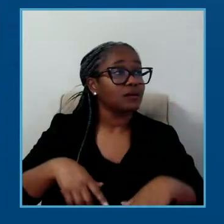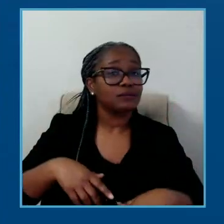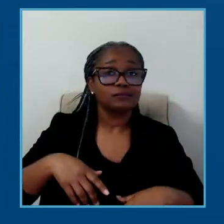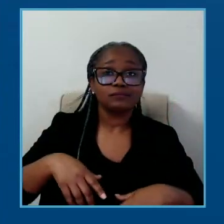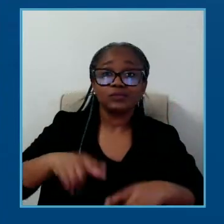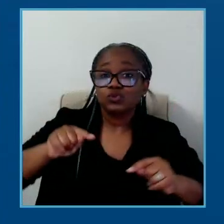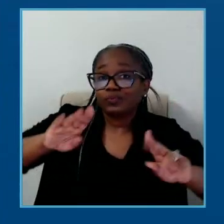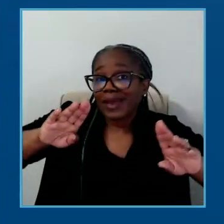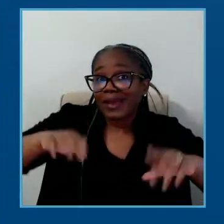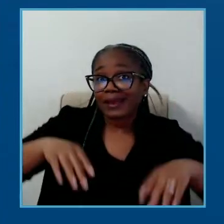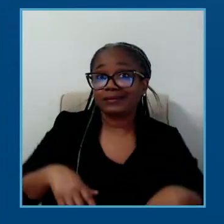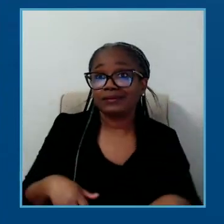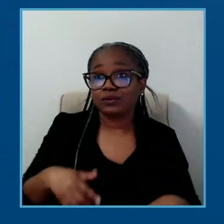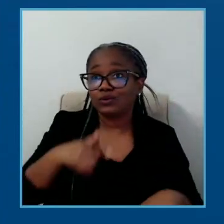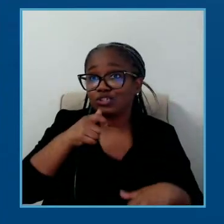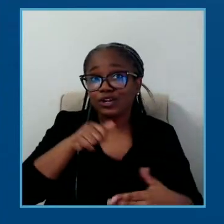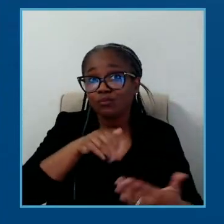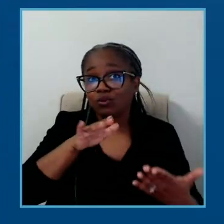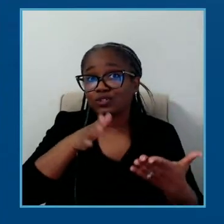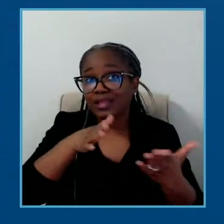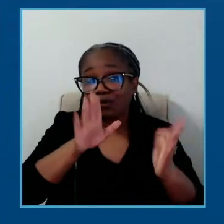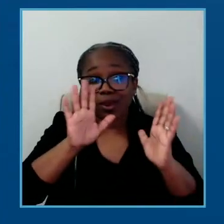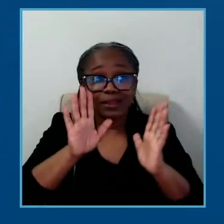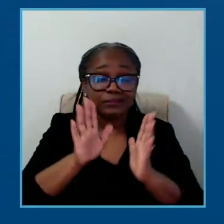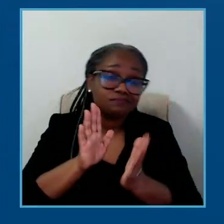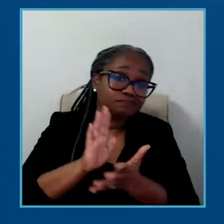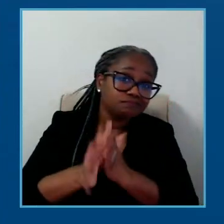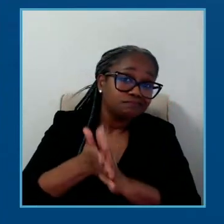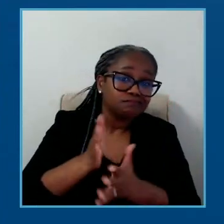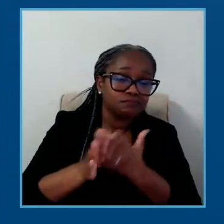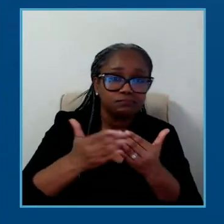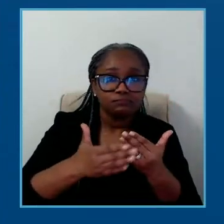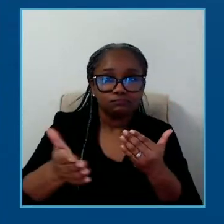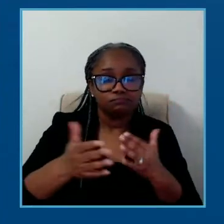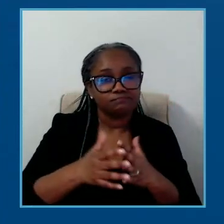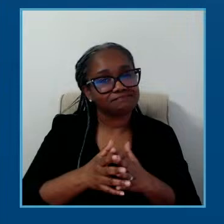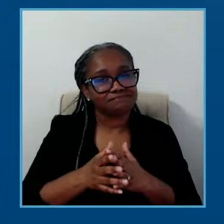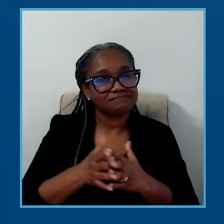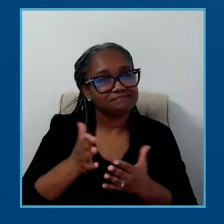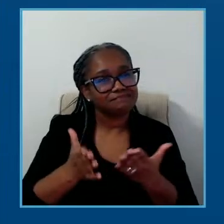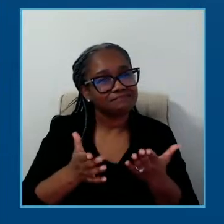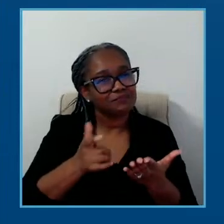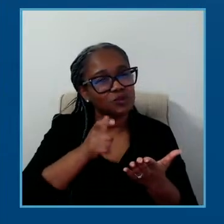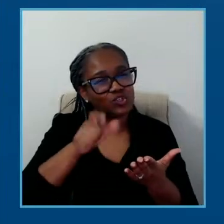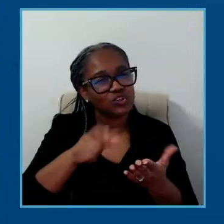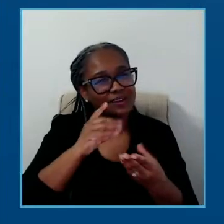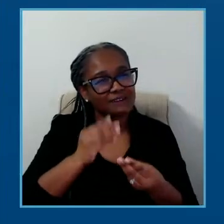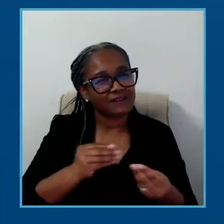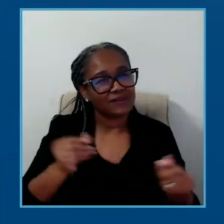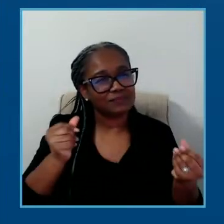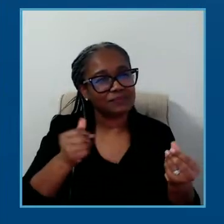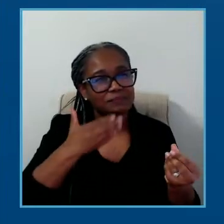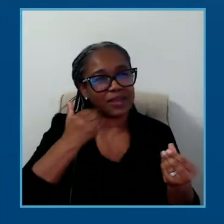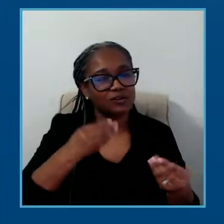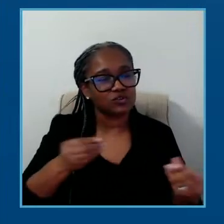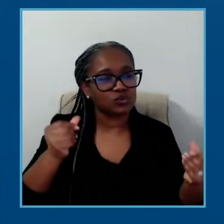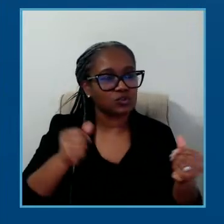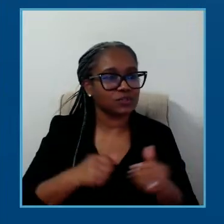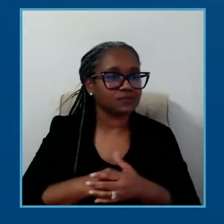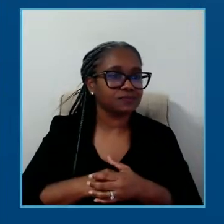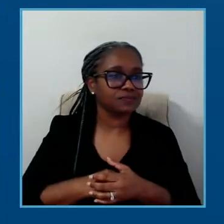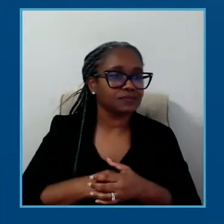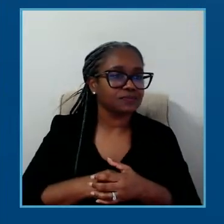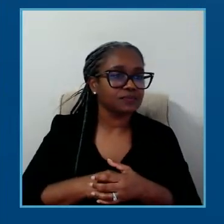So I do have one more question. I wonder, Chairs Ramirez and Solis, if it would